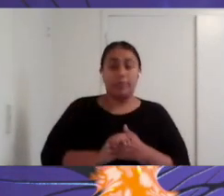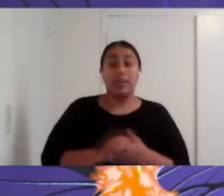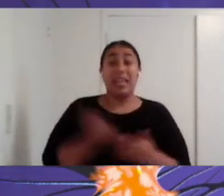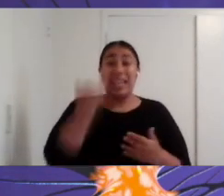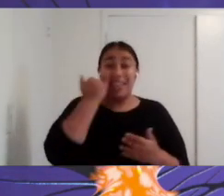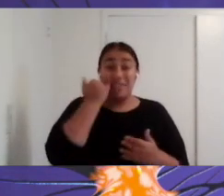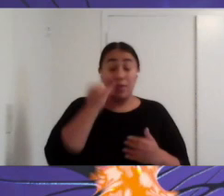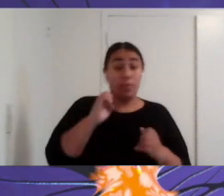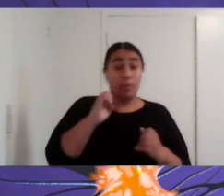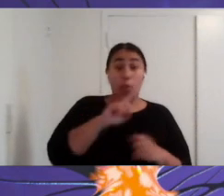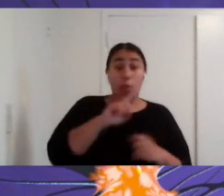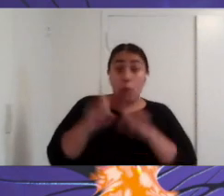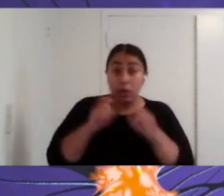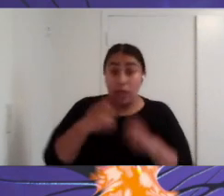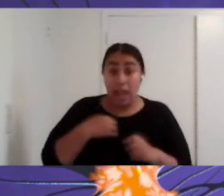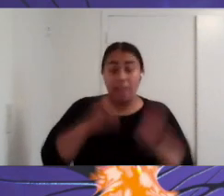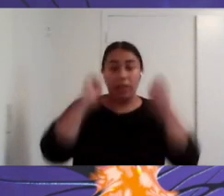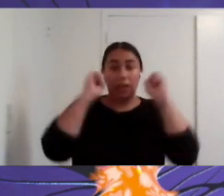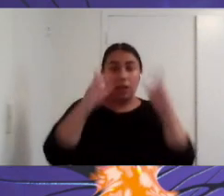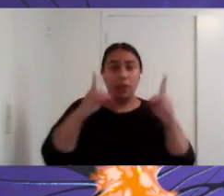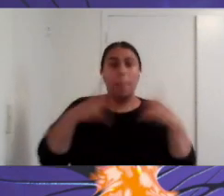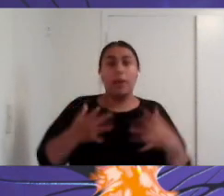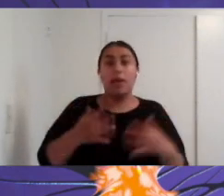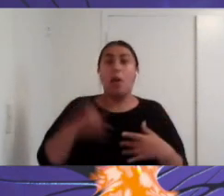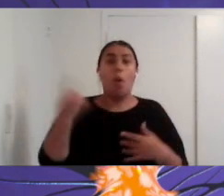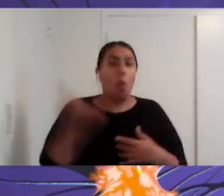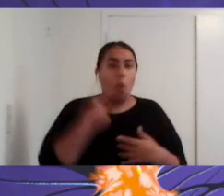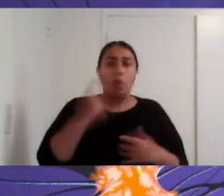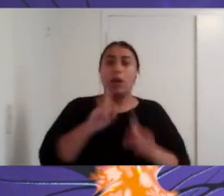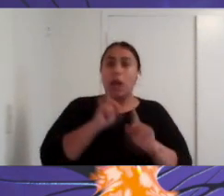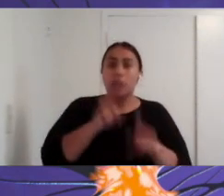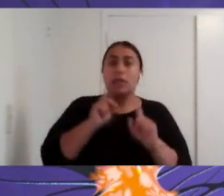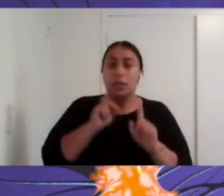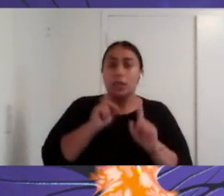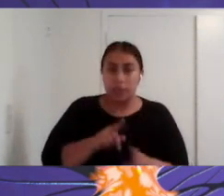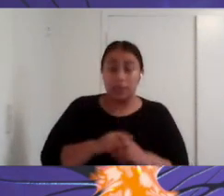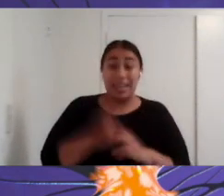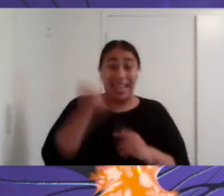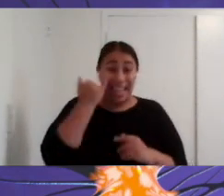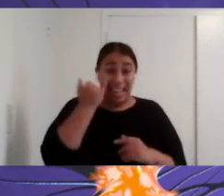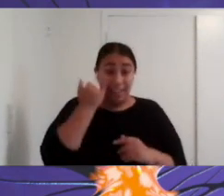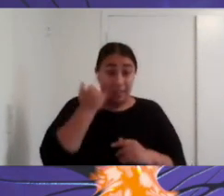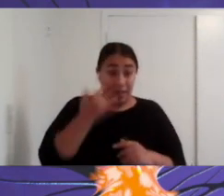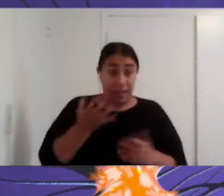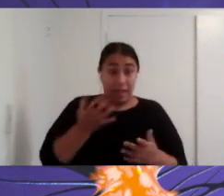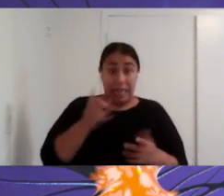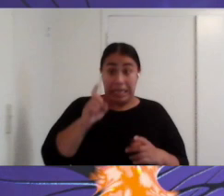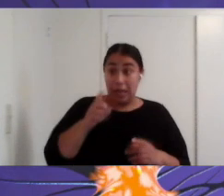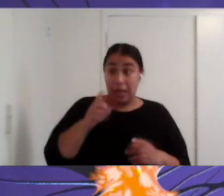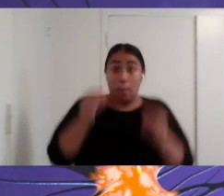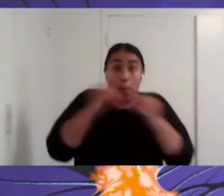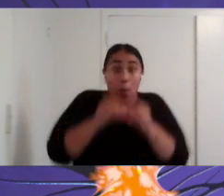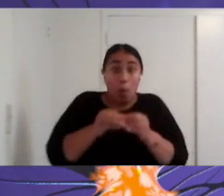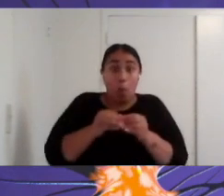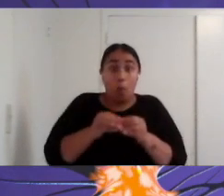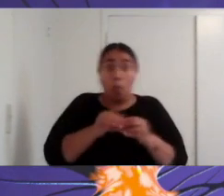sleep disturbance that they're experiencing with MS. Spasticity, I've explained how it is difficult for them to relax and contract, or